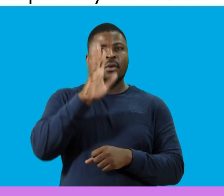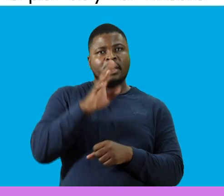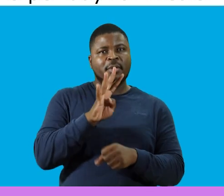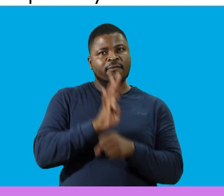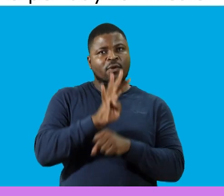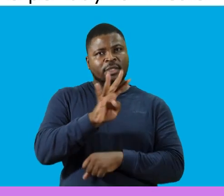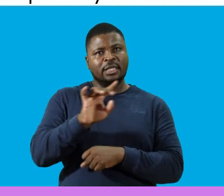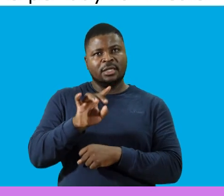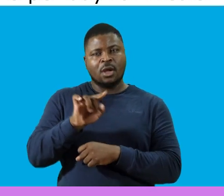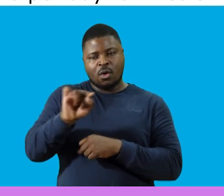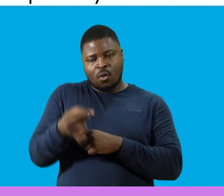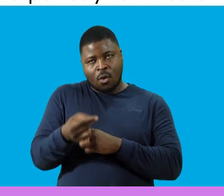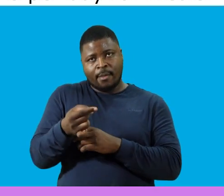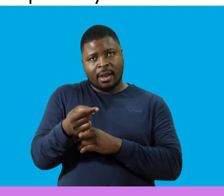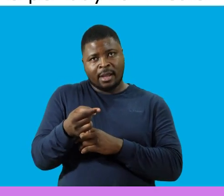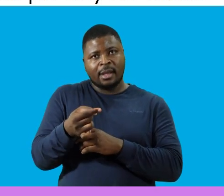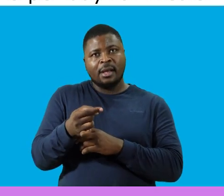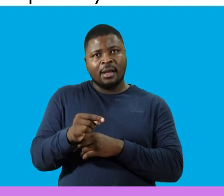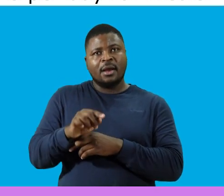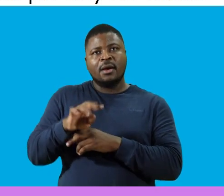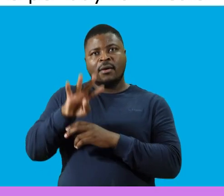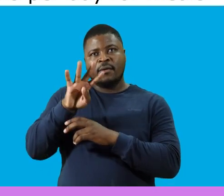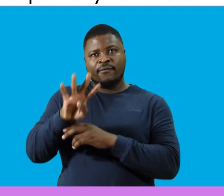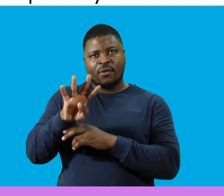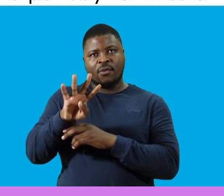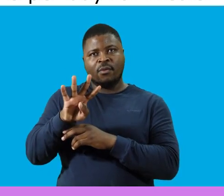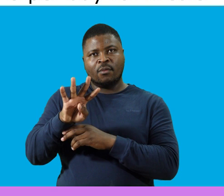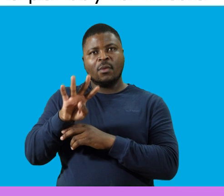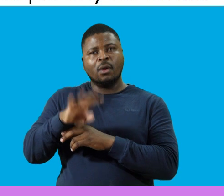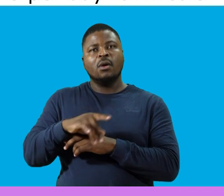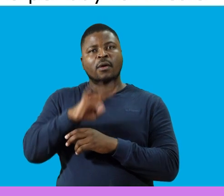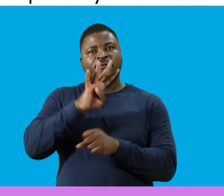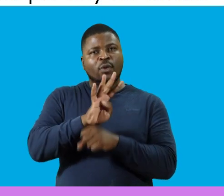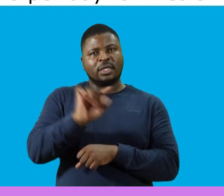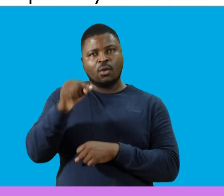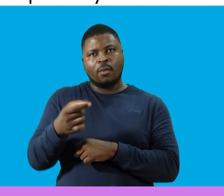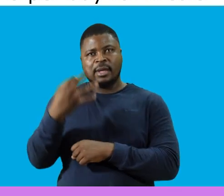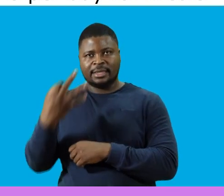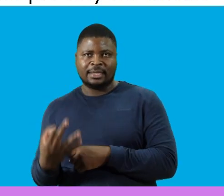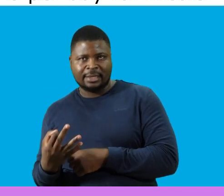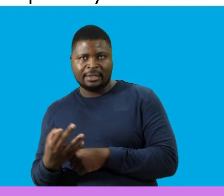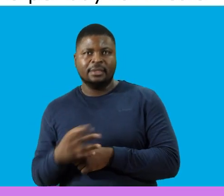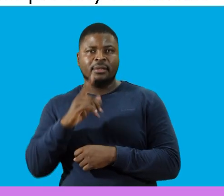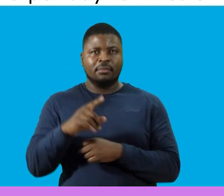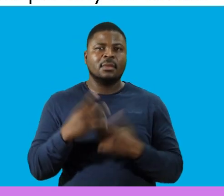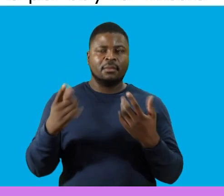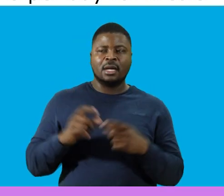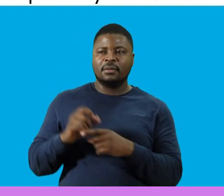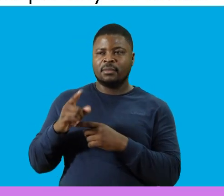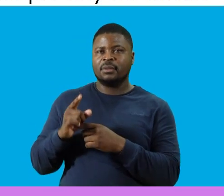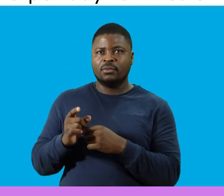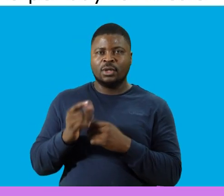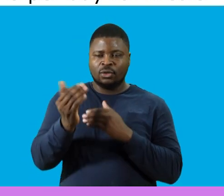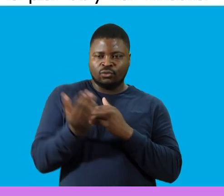14,3 half days, but we'll need to round it up to 15 days so that